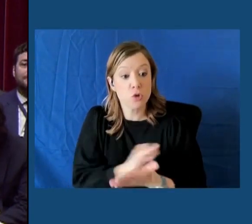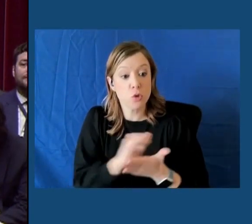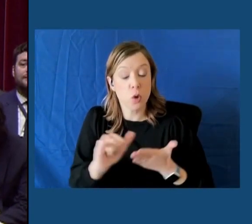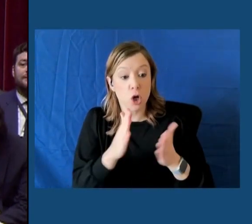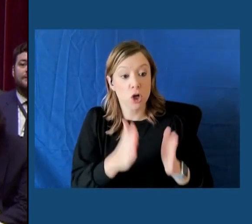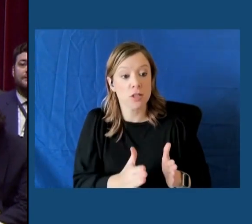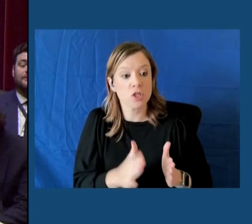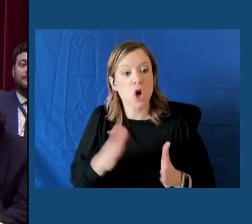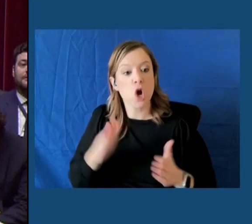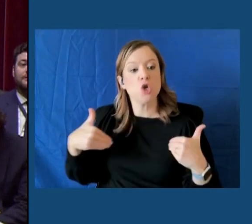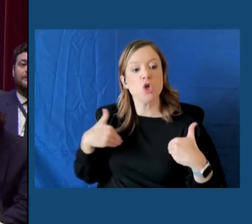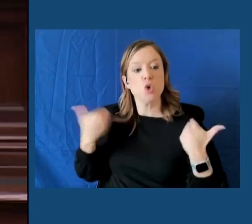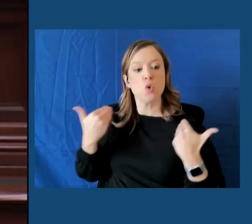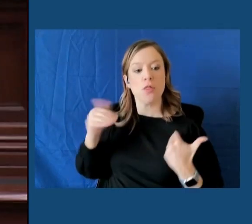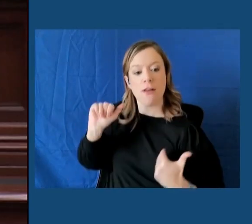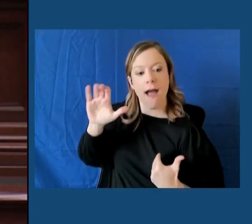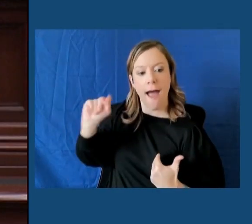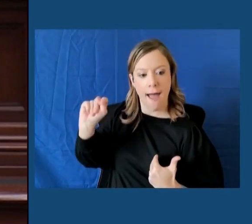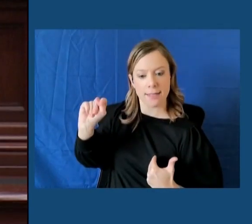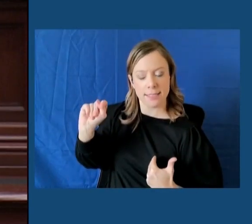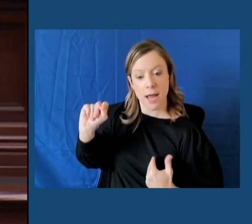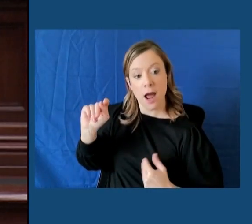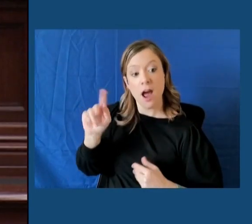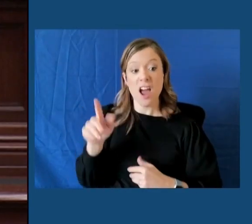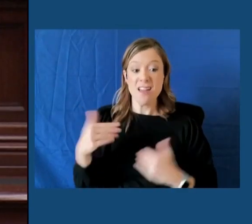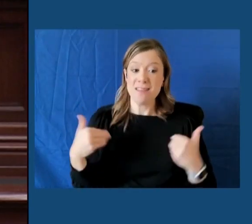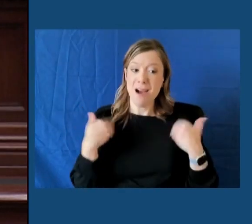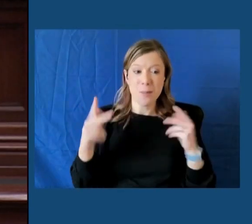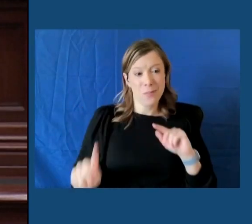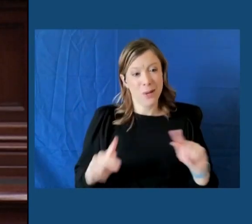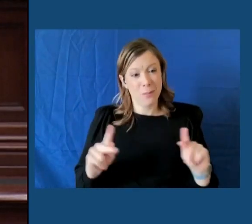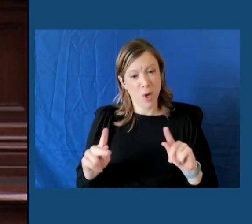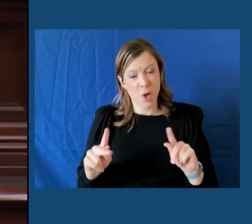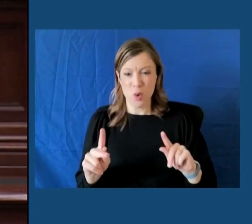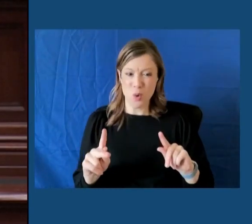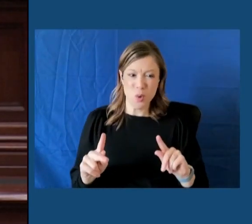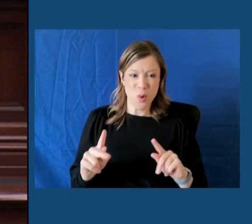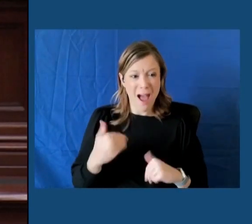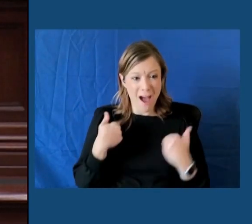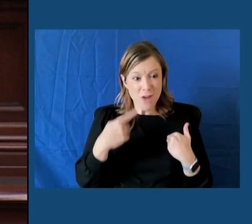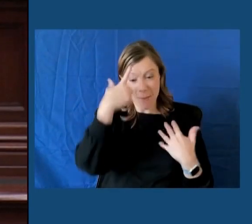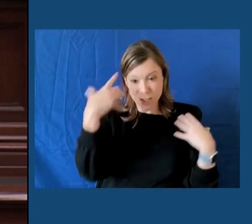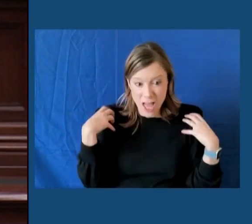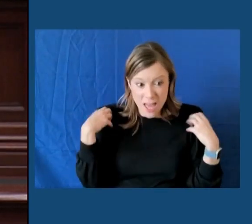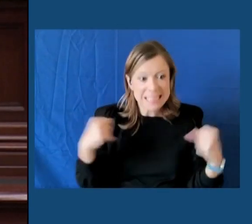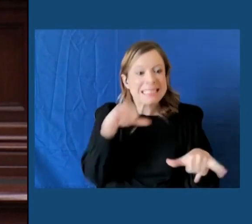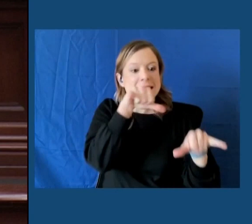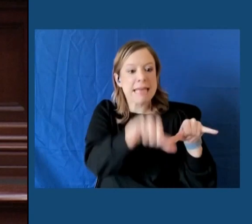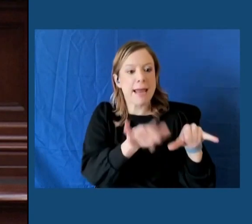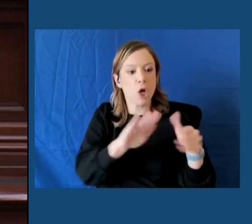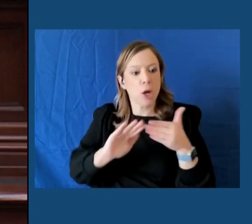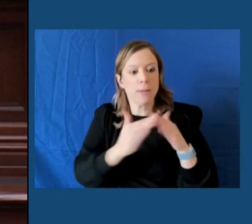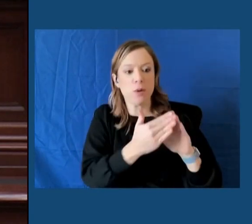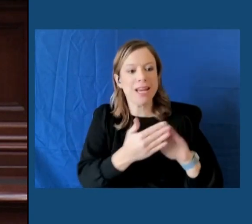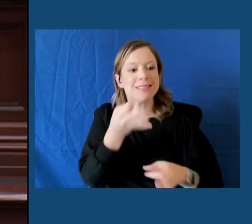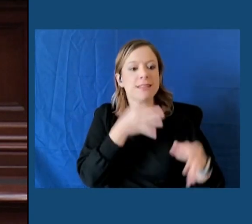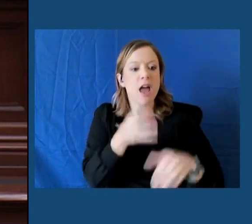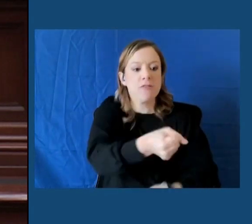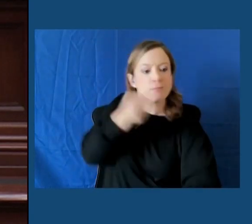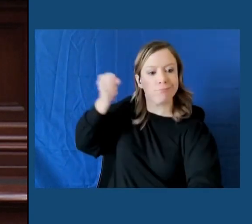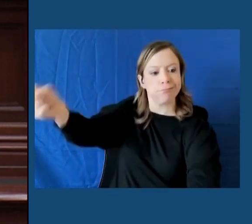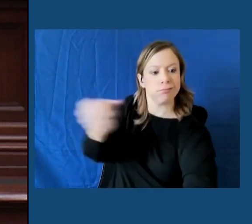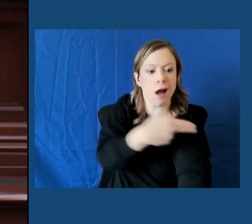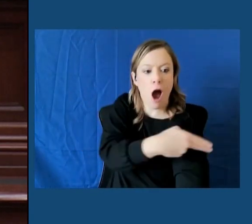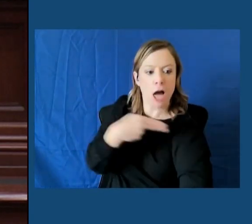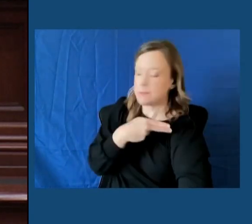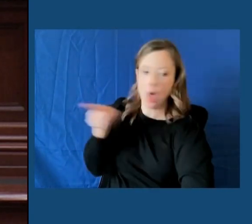young people wrestling with mental illness to stay in their schools and communities rather than receiving inpatient treatment. Thank you, Brianna. Thank